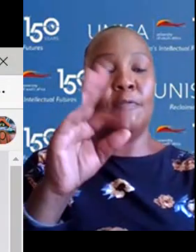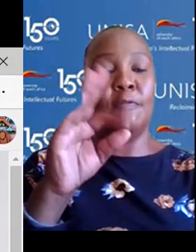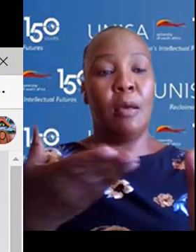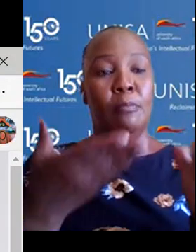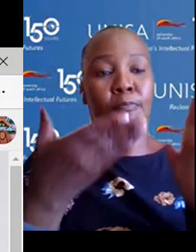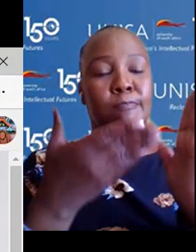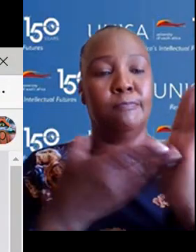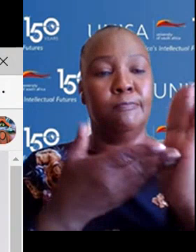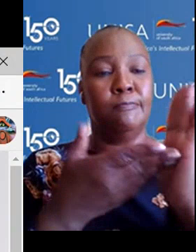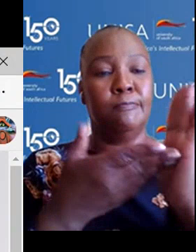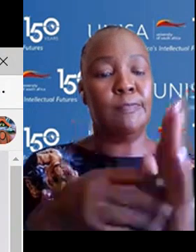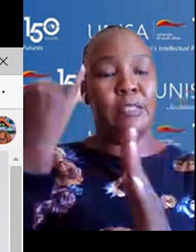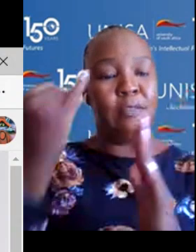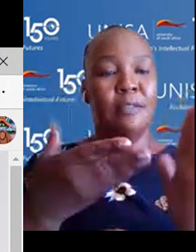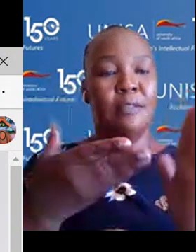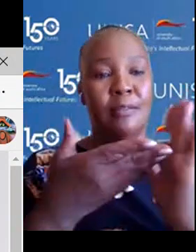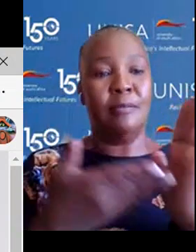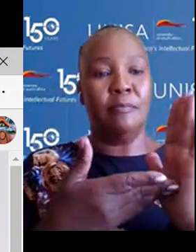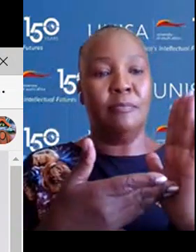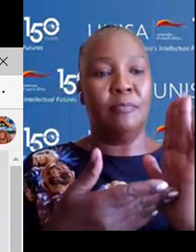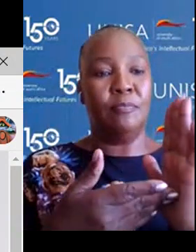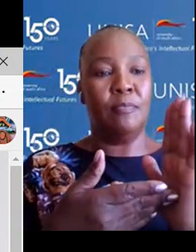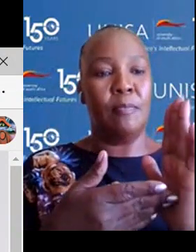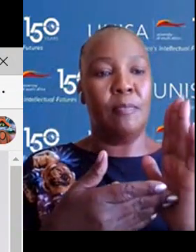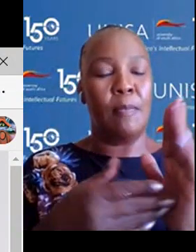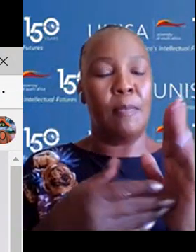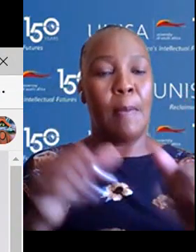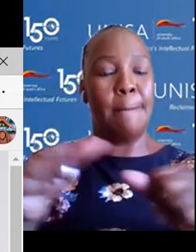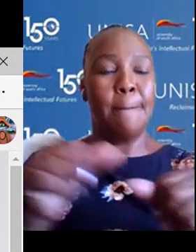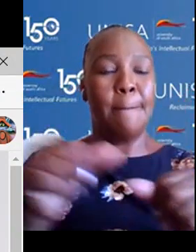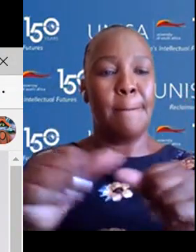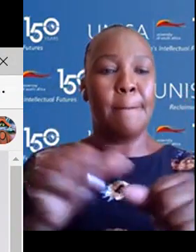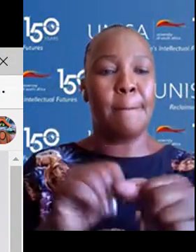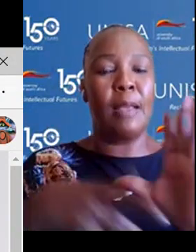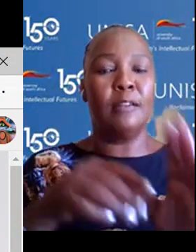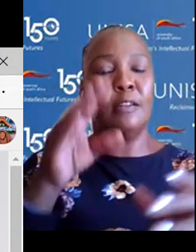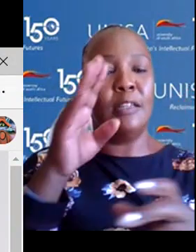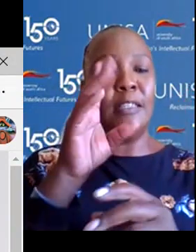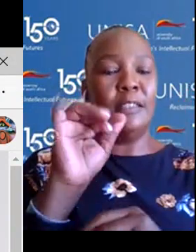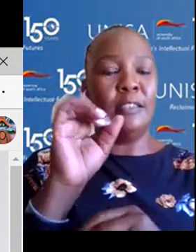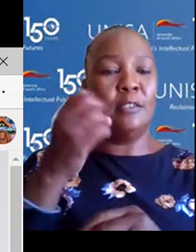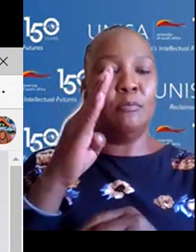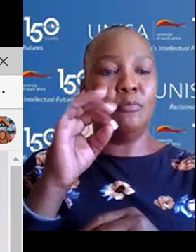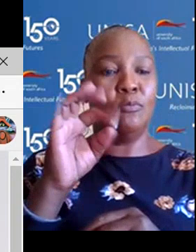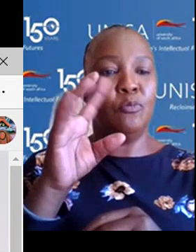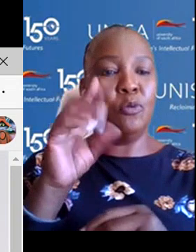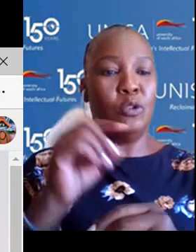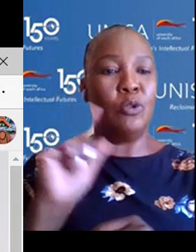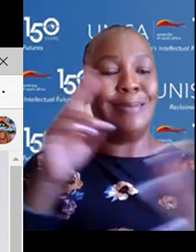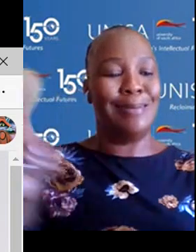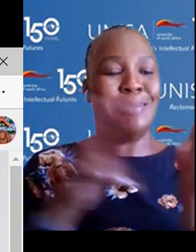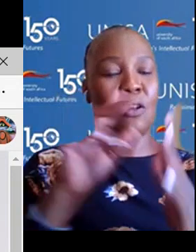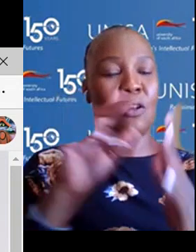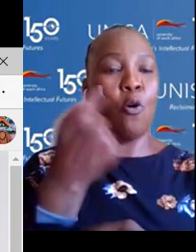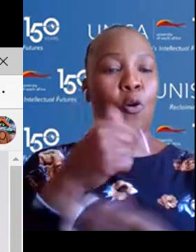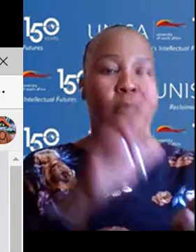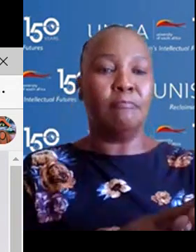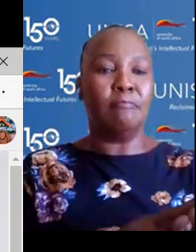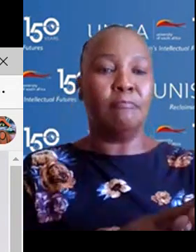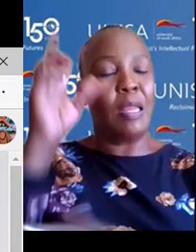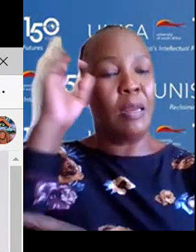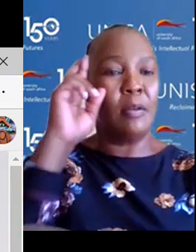idea of the waffle. It's better than the dashboard icon that we normally say. So where you see all your apps. Okay, so remember, this